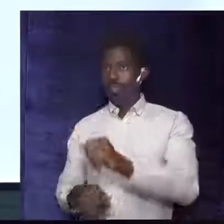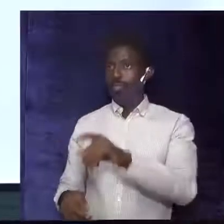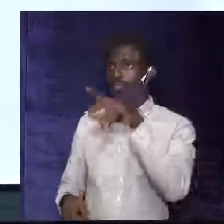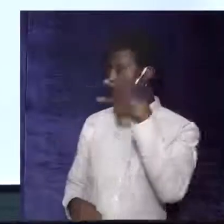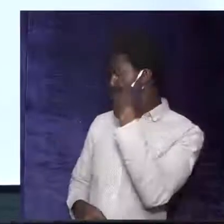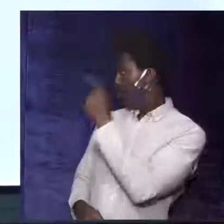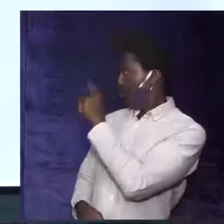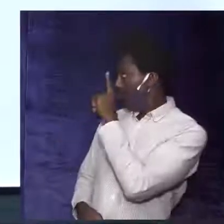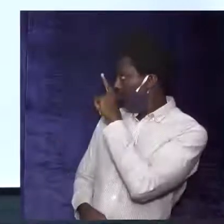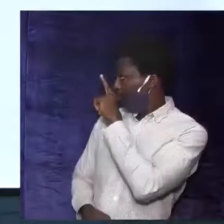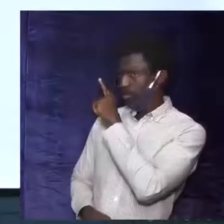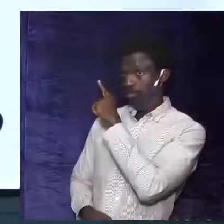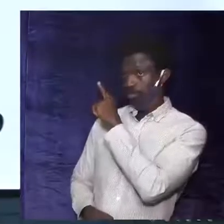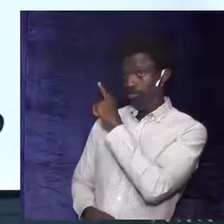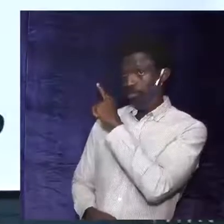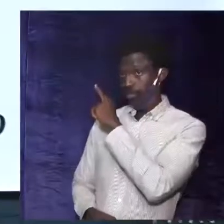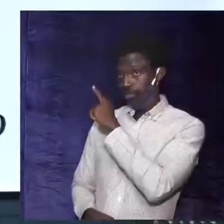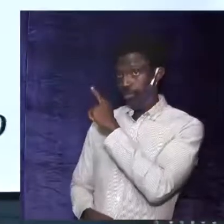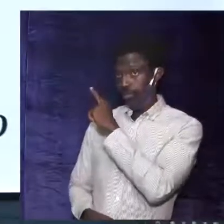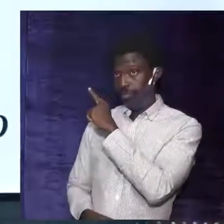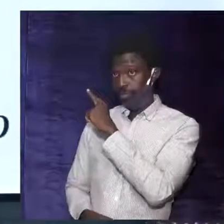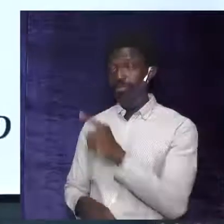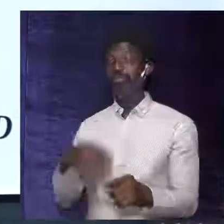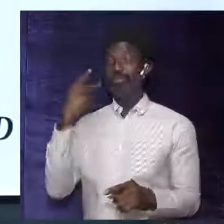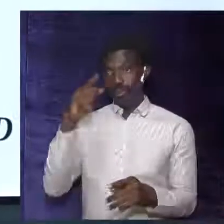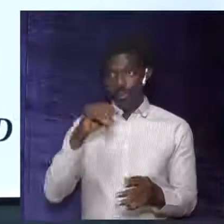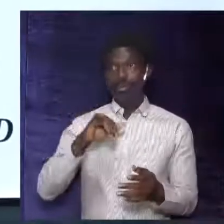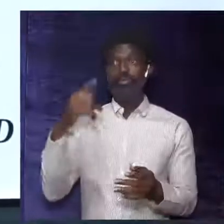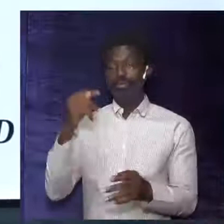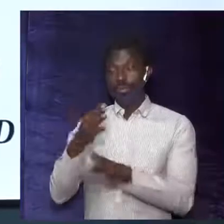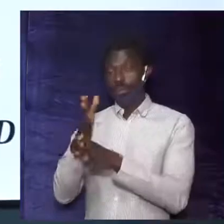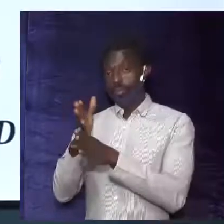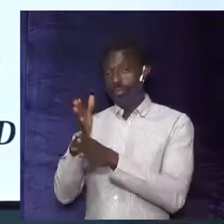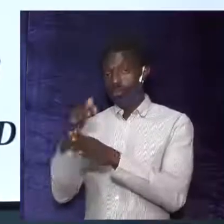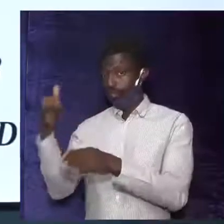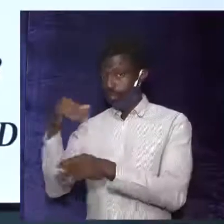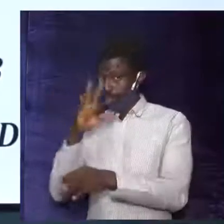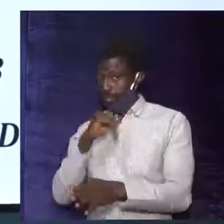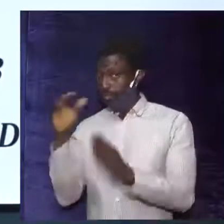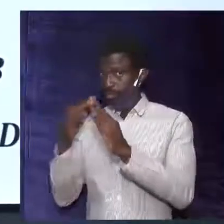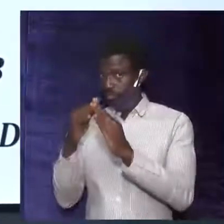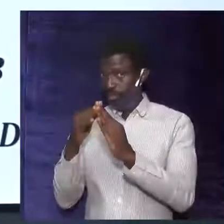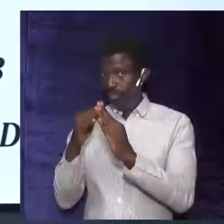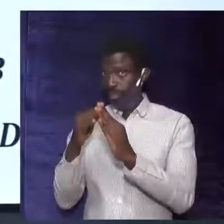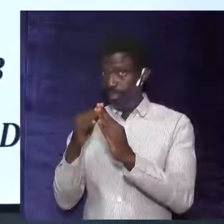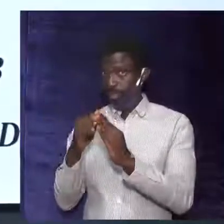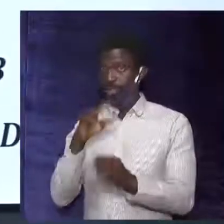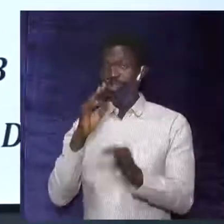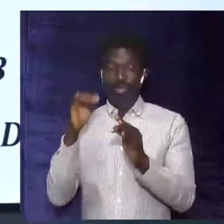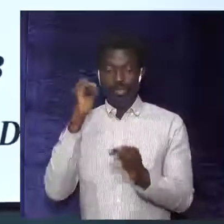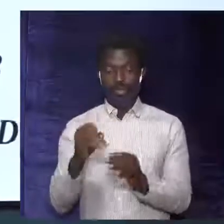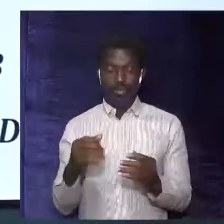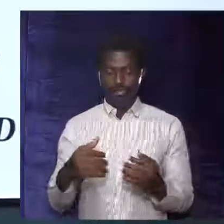See them go, see them go, see them go. They have not met, but if I extend the lines, you will see that